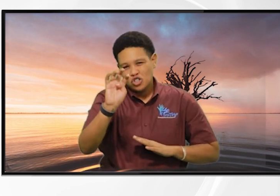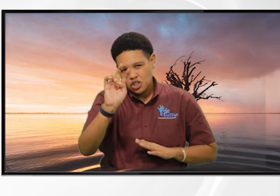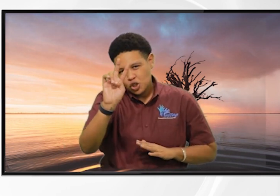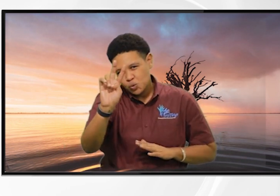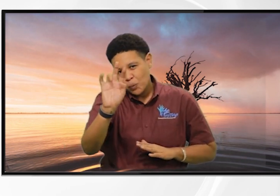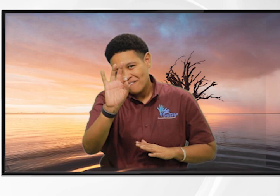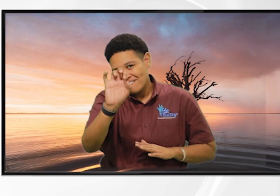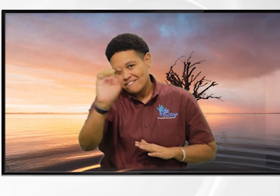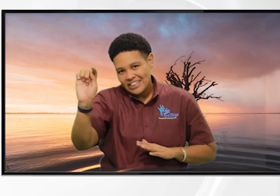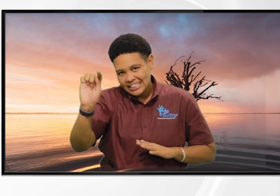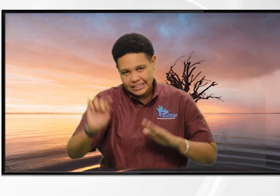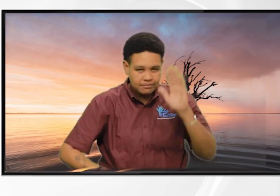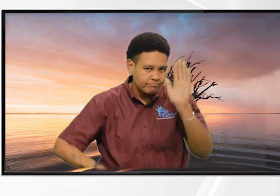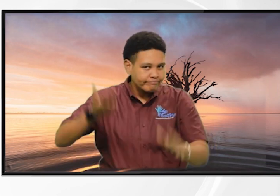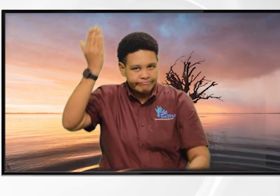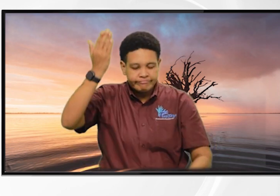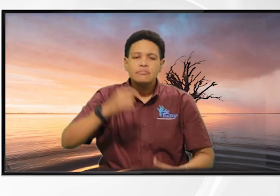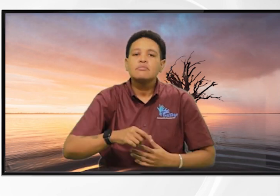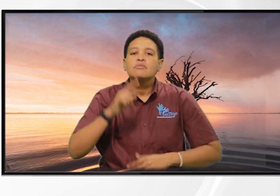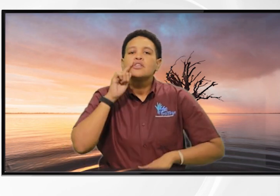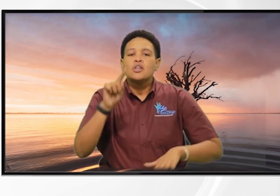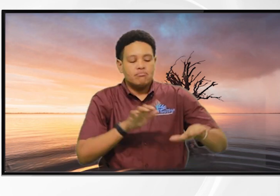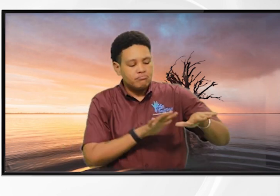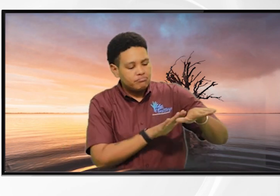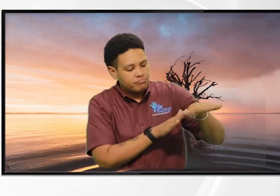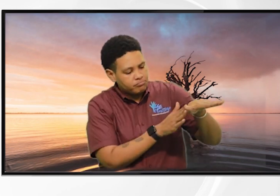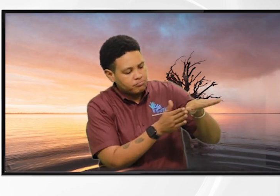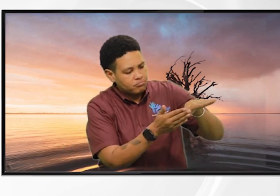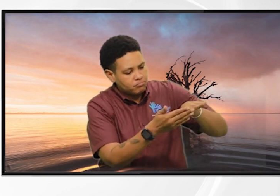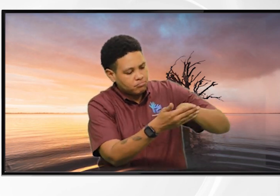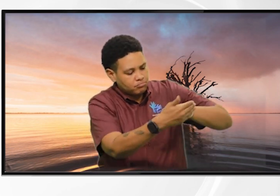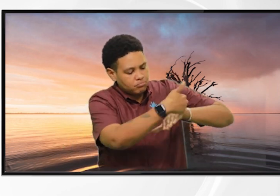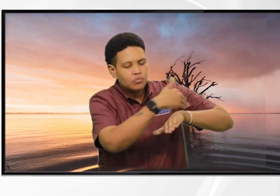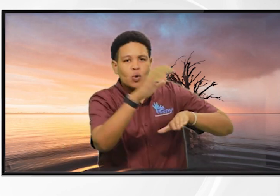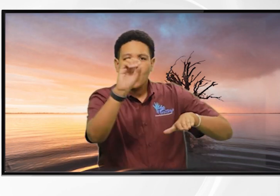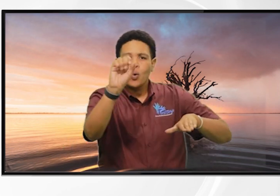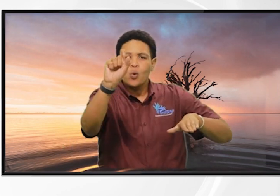7,402 feet. The coastline is approximately